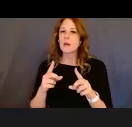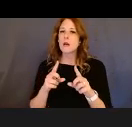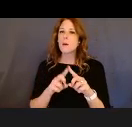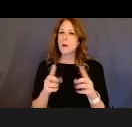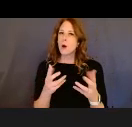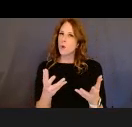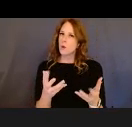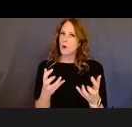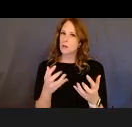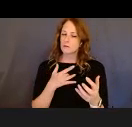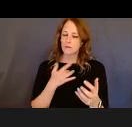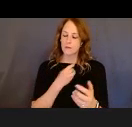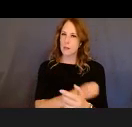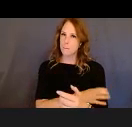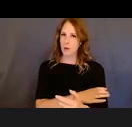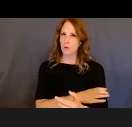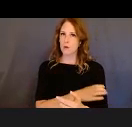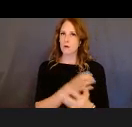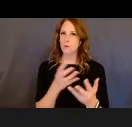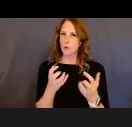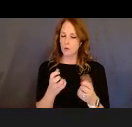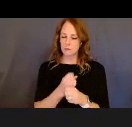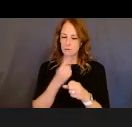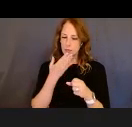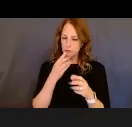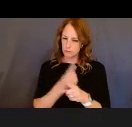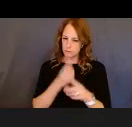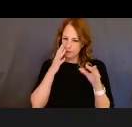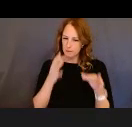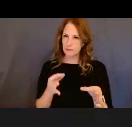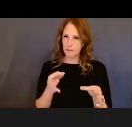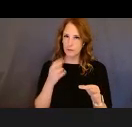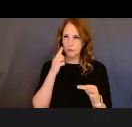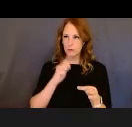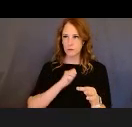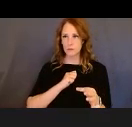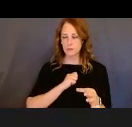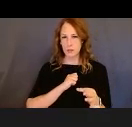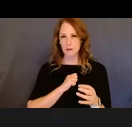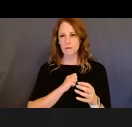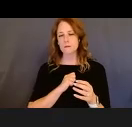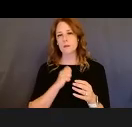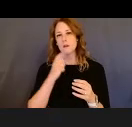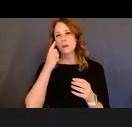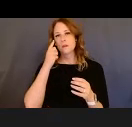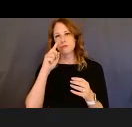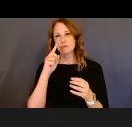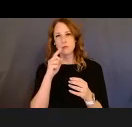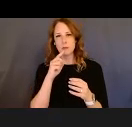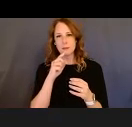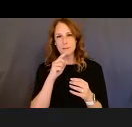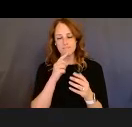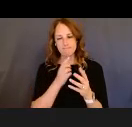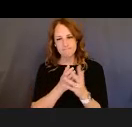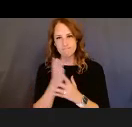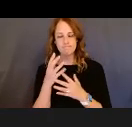to be empowered. We really want to make the right decision for us in order to get through what it is that we're